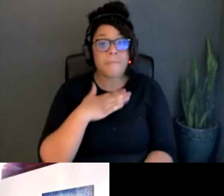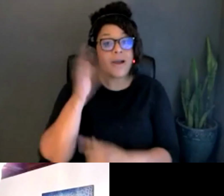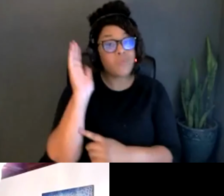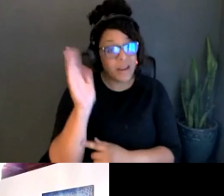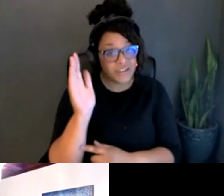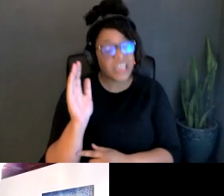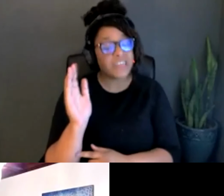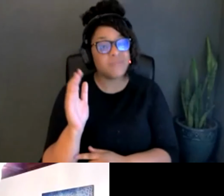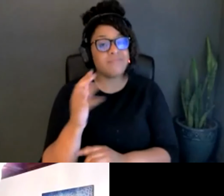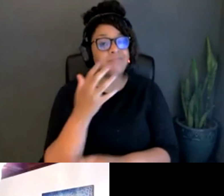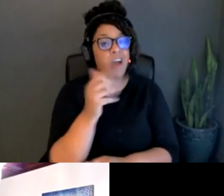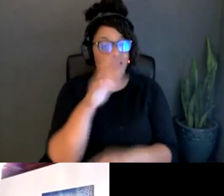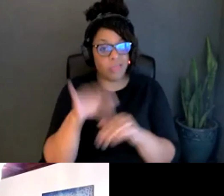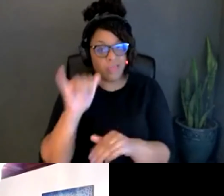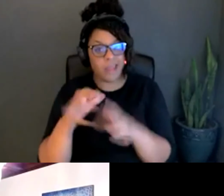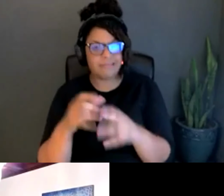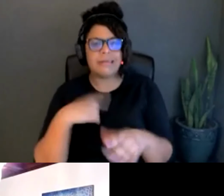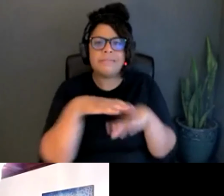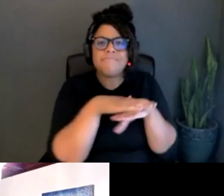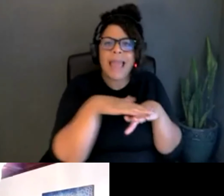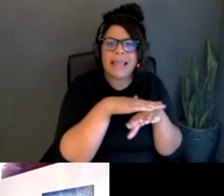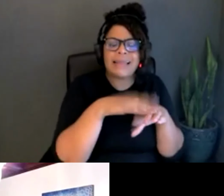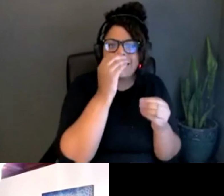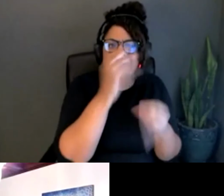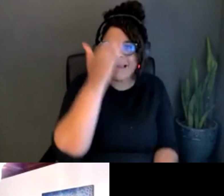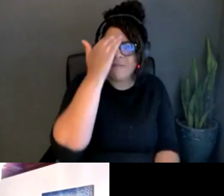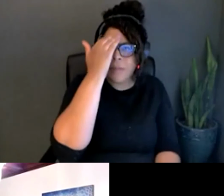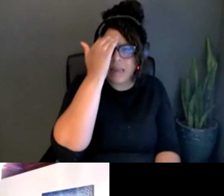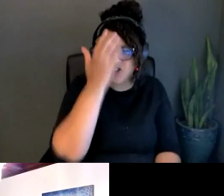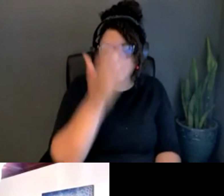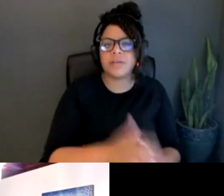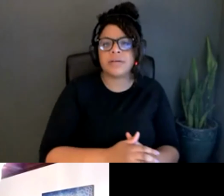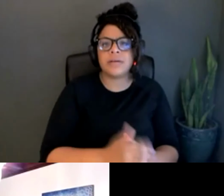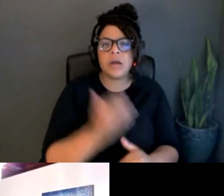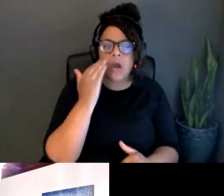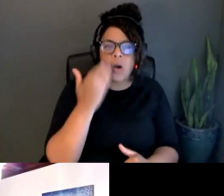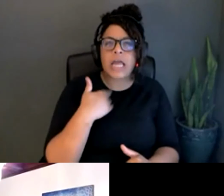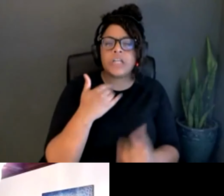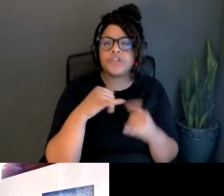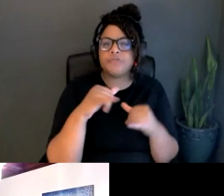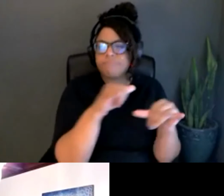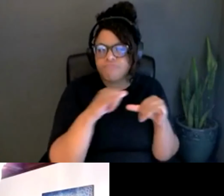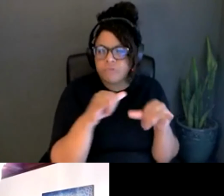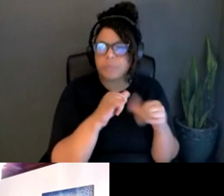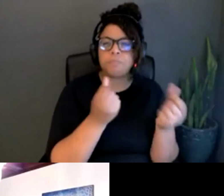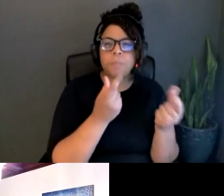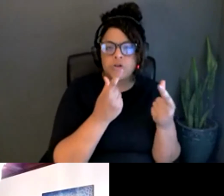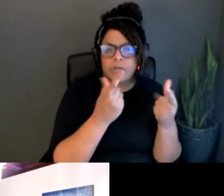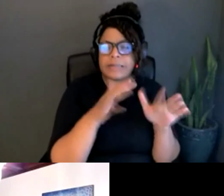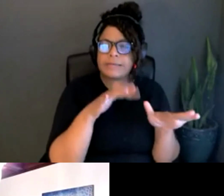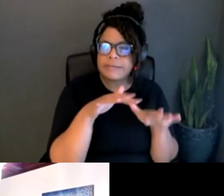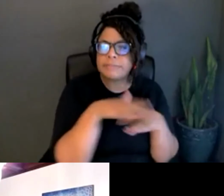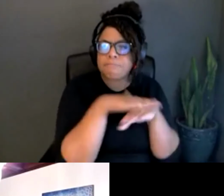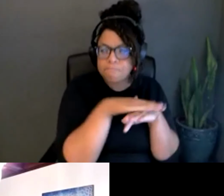very basic information that I knew there was a shared common understanding or assumptions